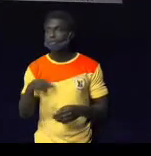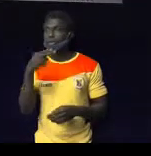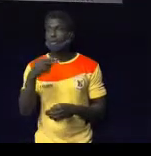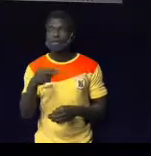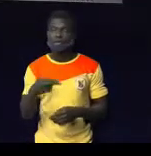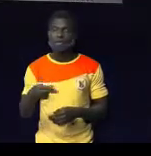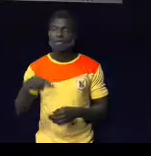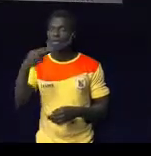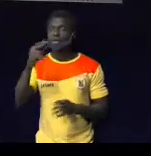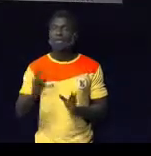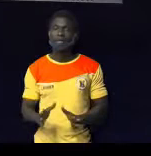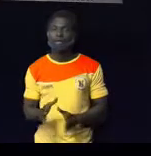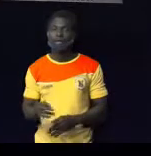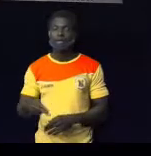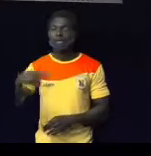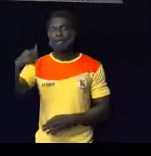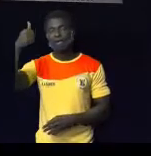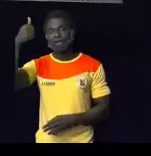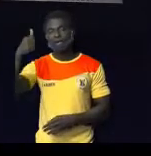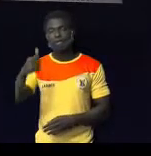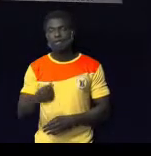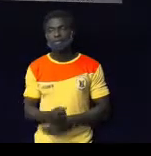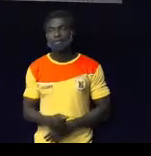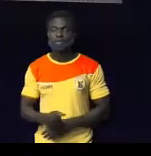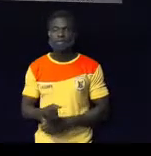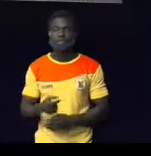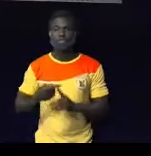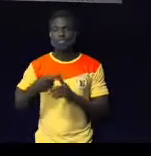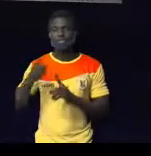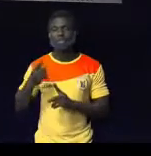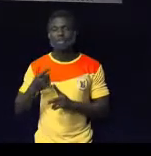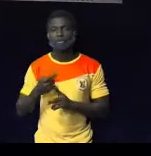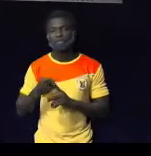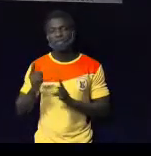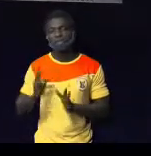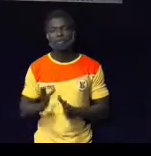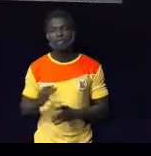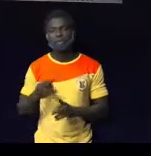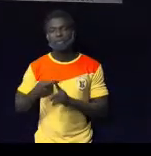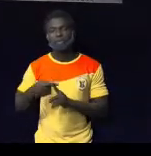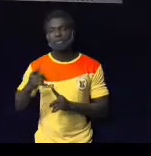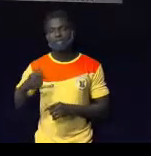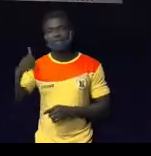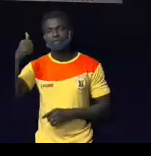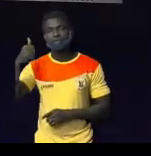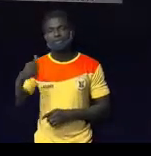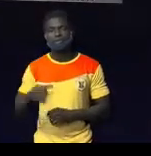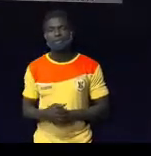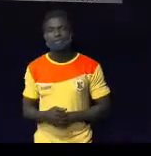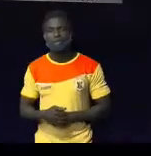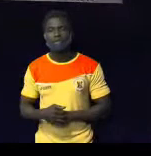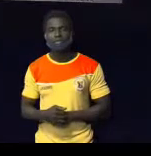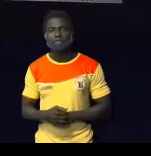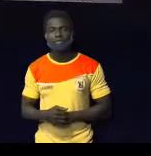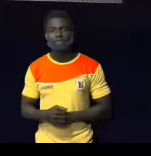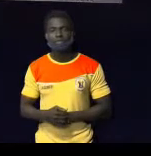higher, highest. Sharp, sharper,